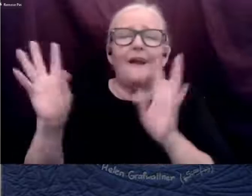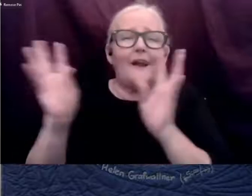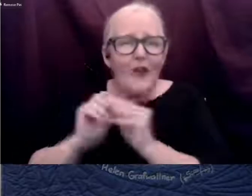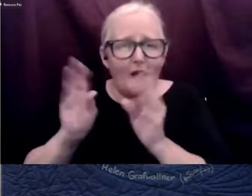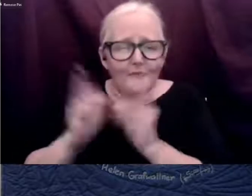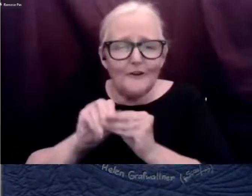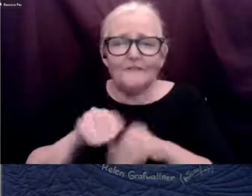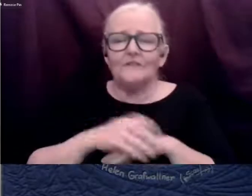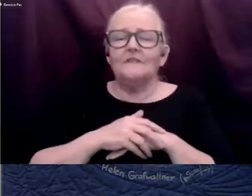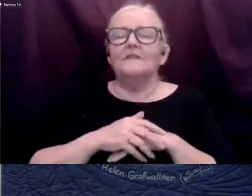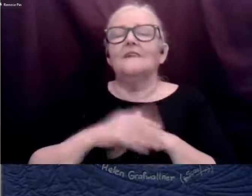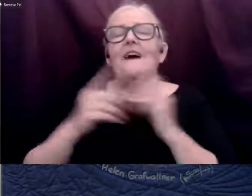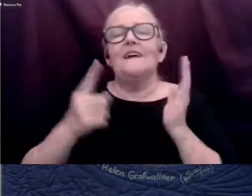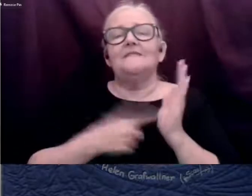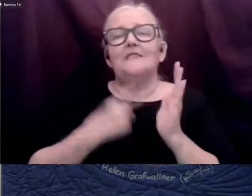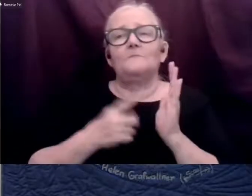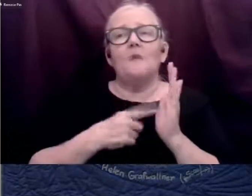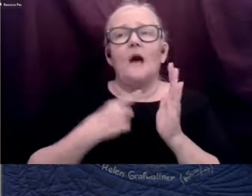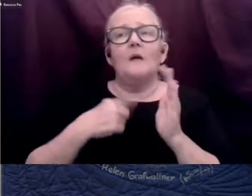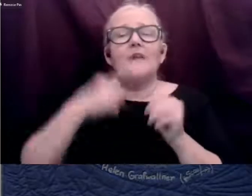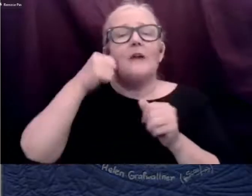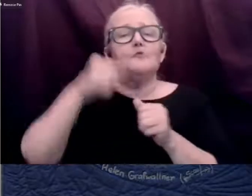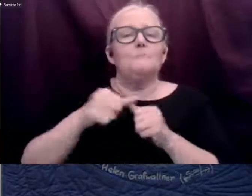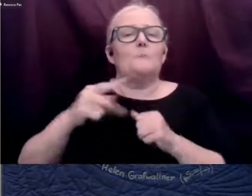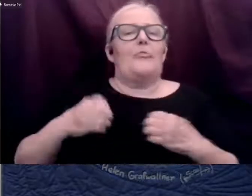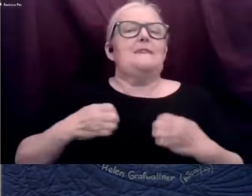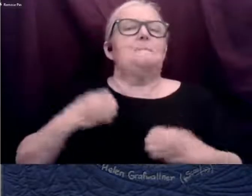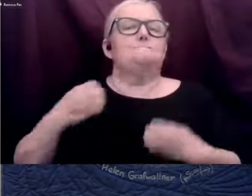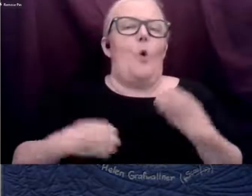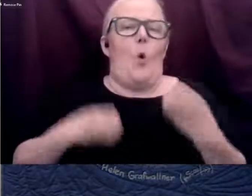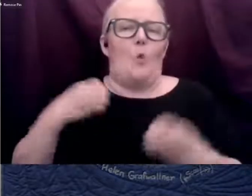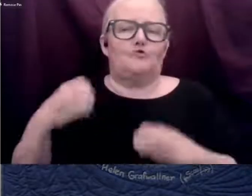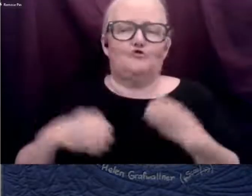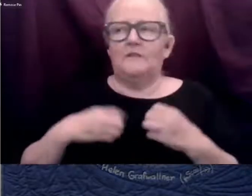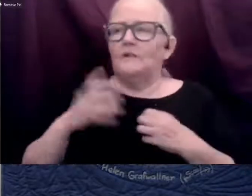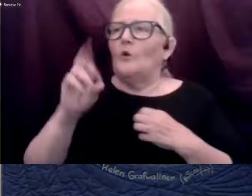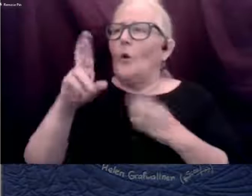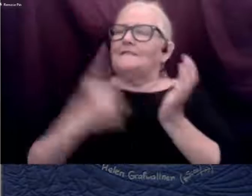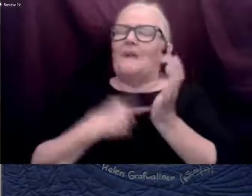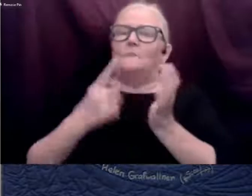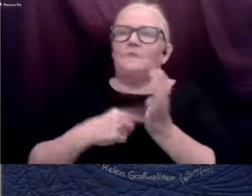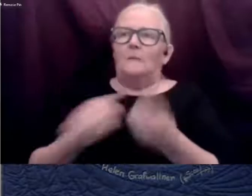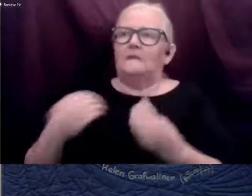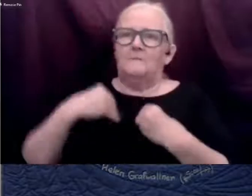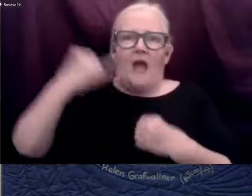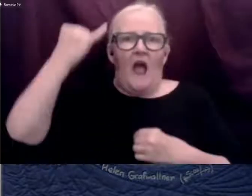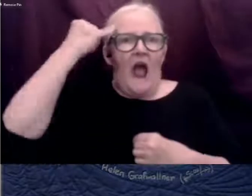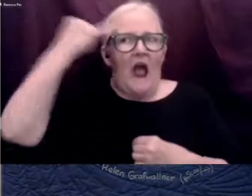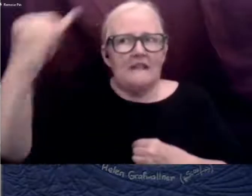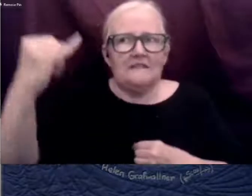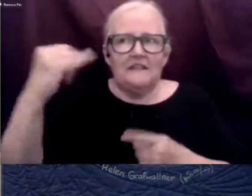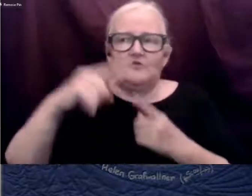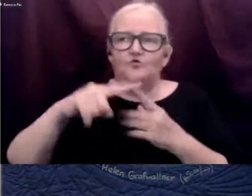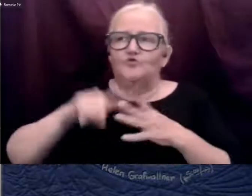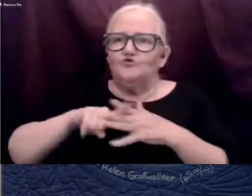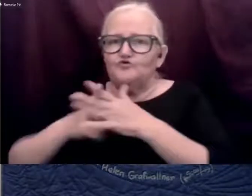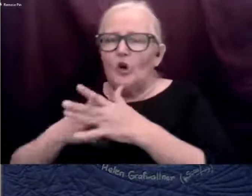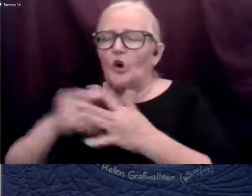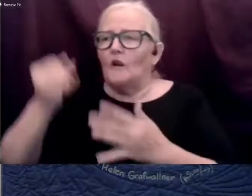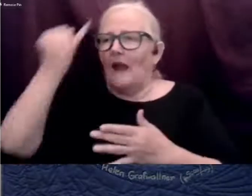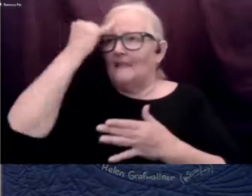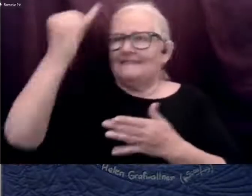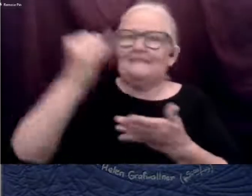feel and some of the things they've inspired me to do or stop doing. But when I think about why church has